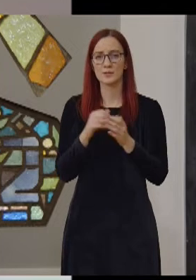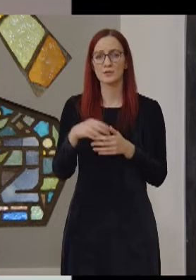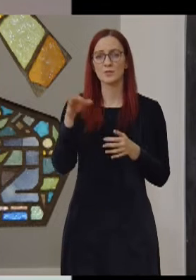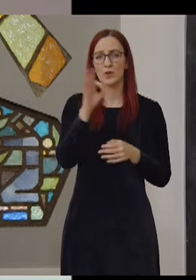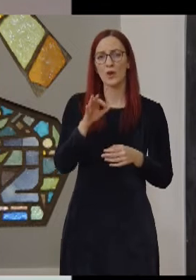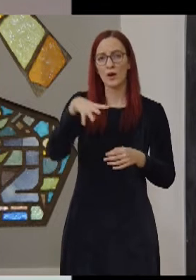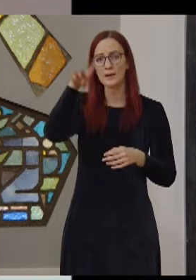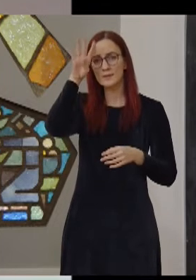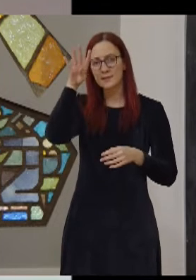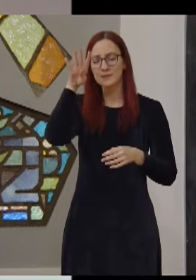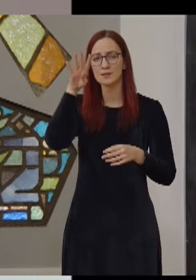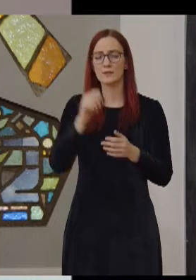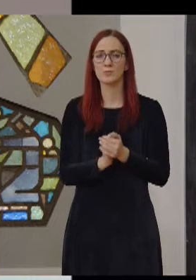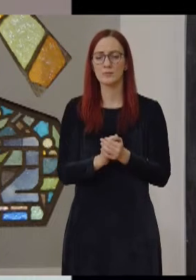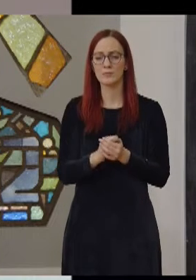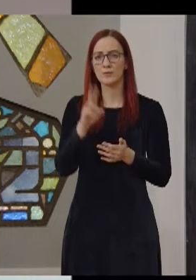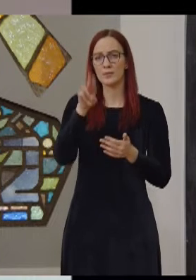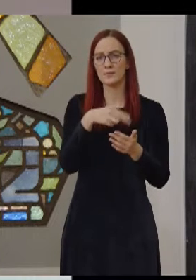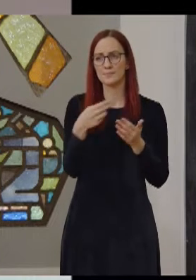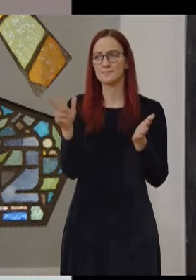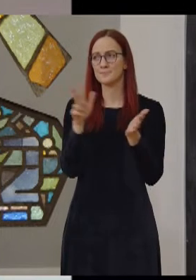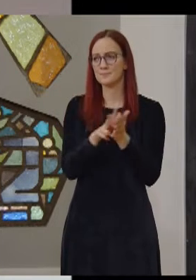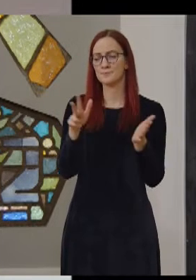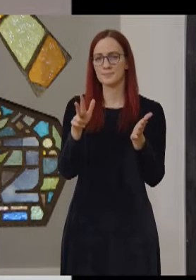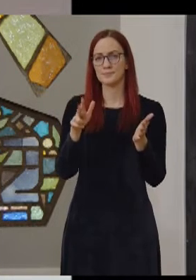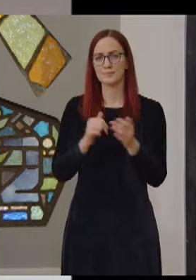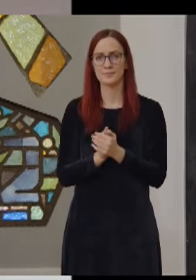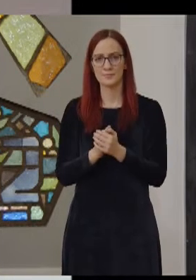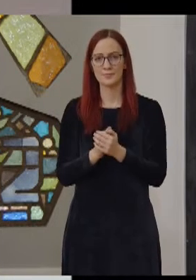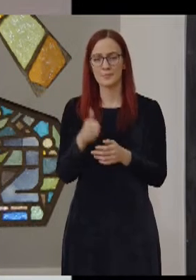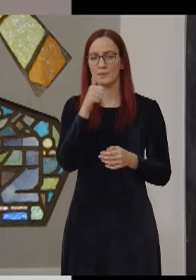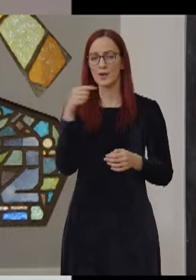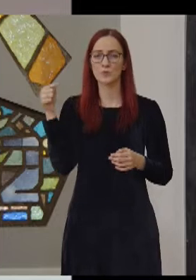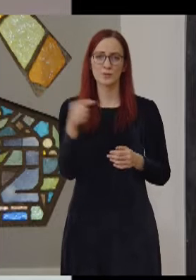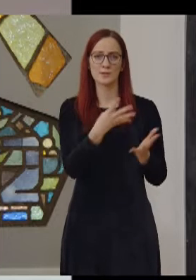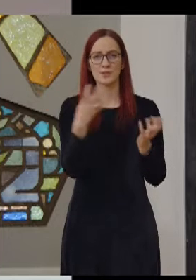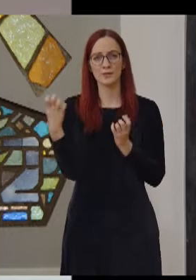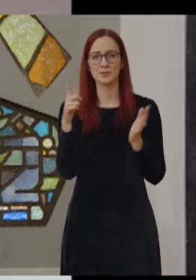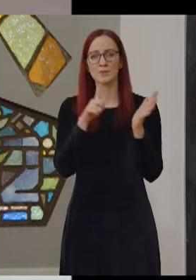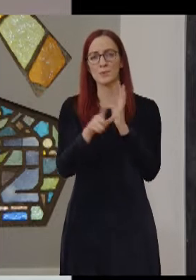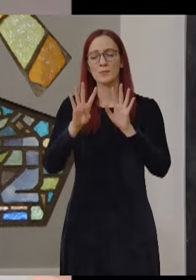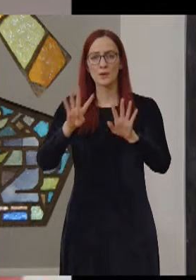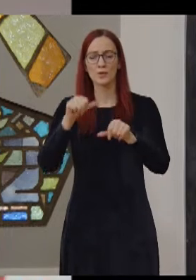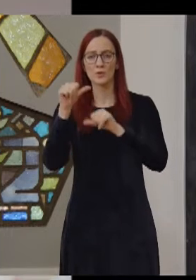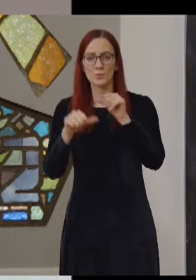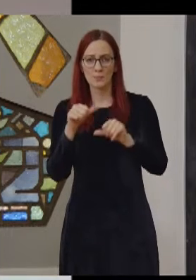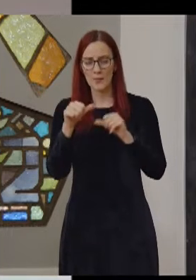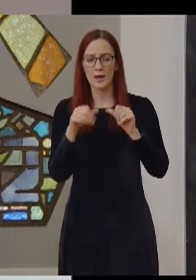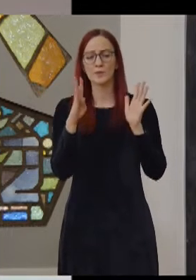Our today's question is whether it is possible to ratify the Istanbul Convention.